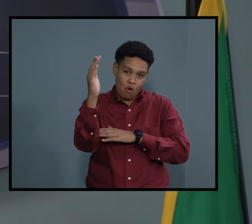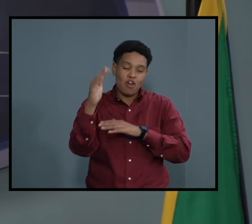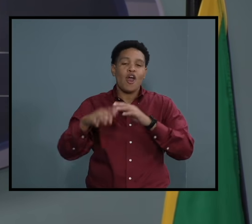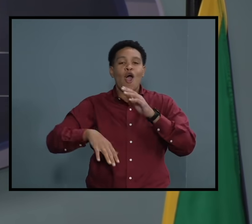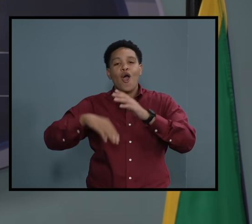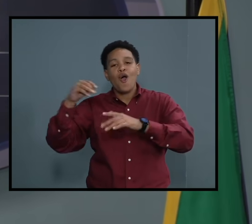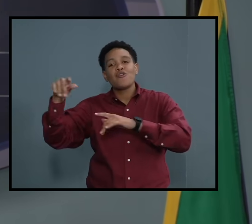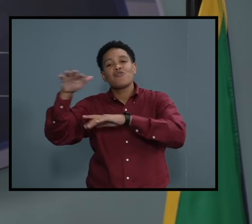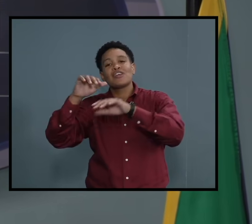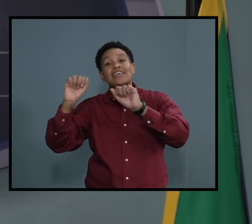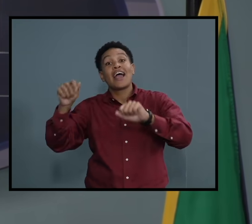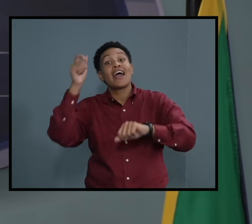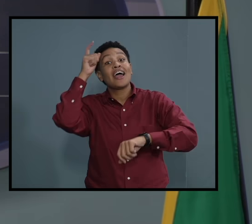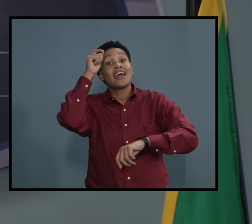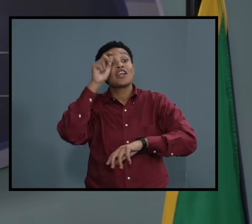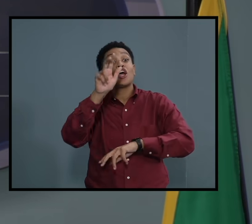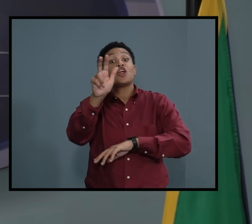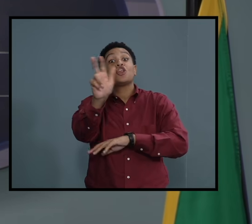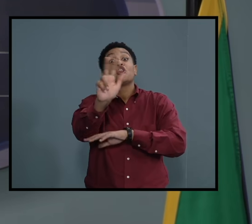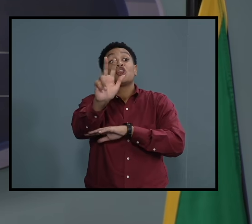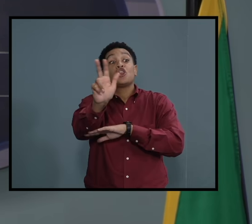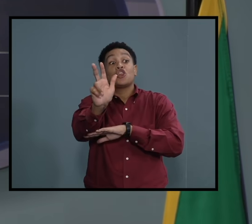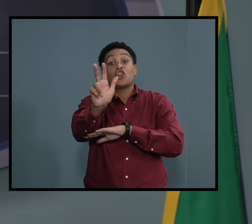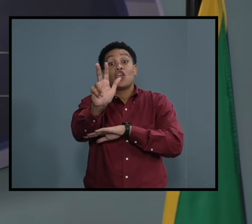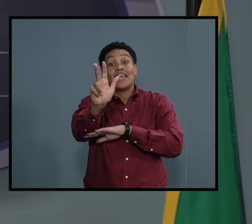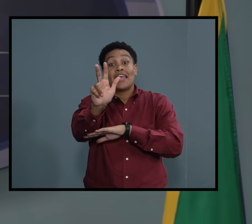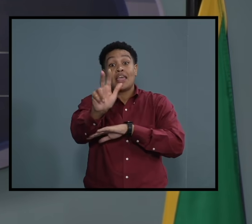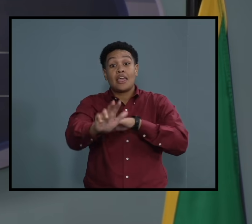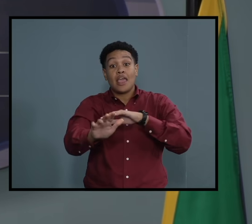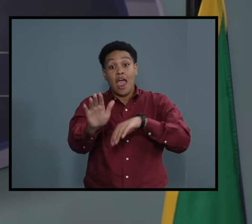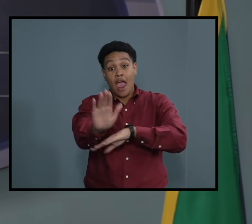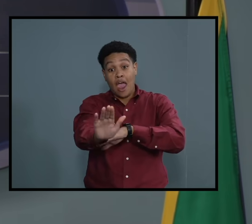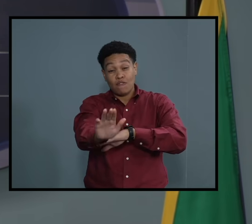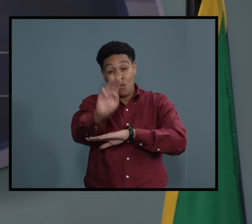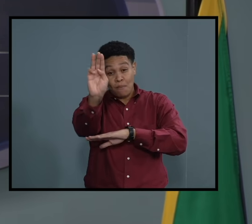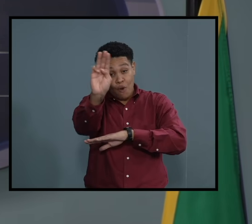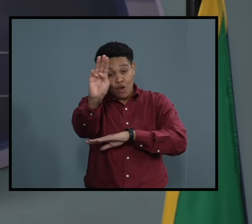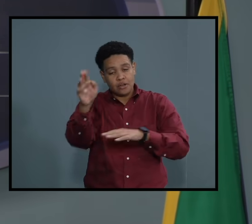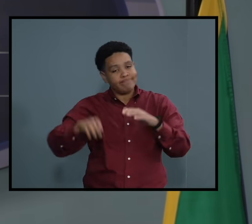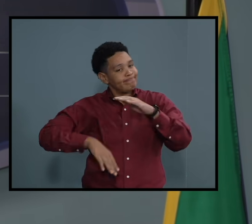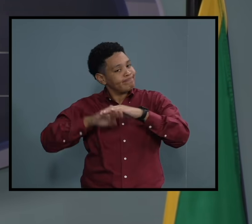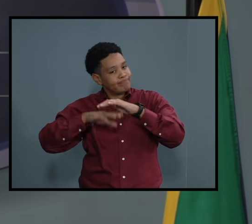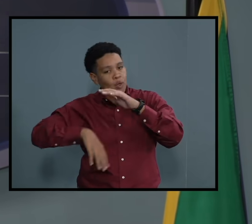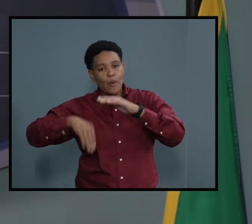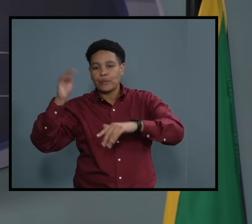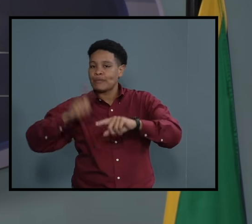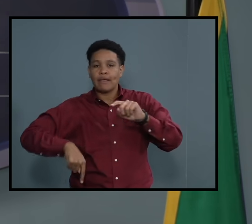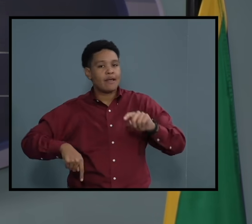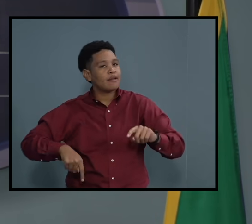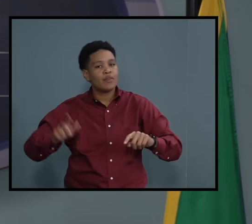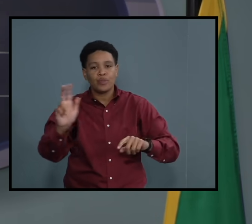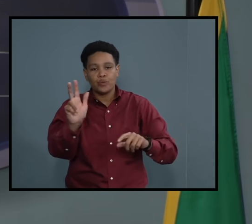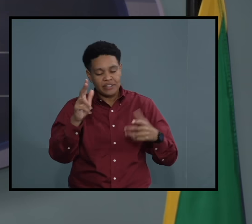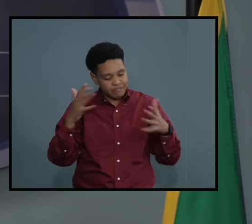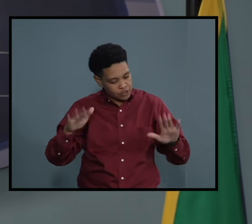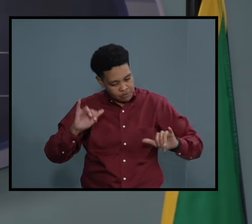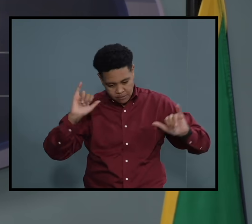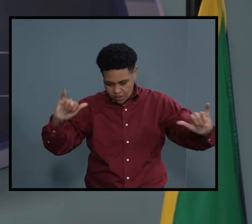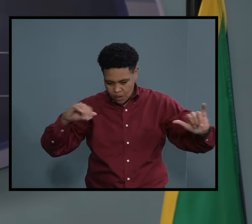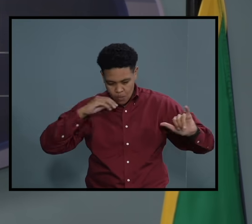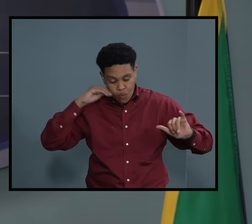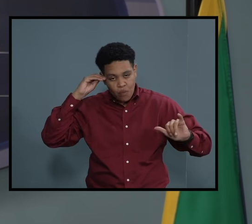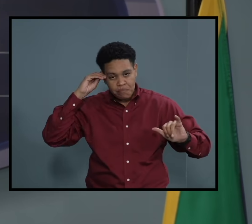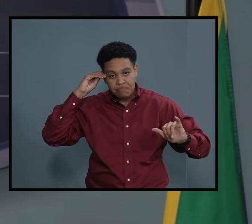3 p.m. on Monday, Labor Day, to 5